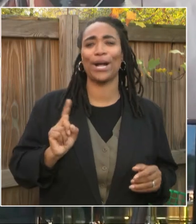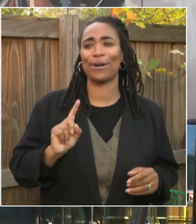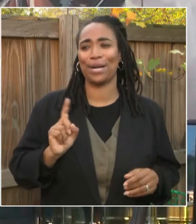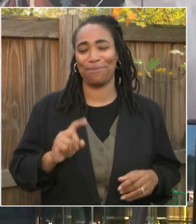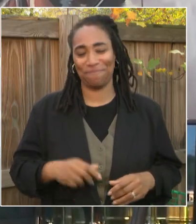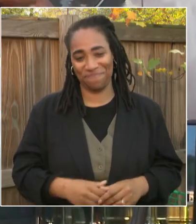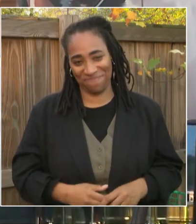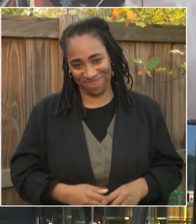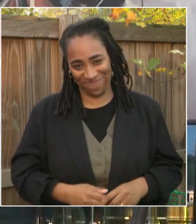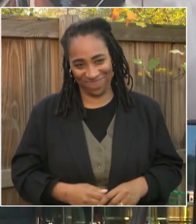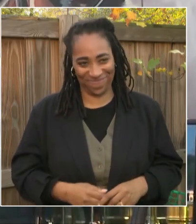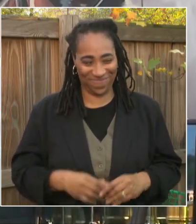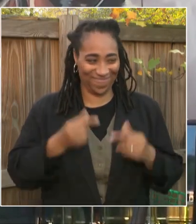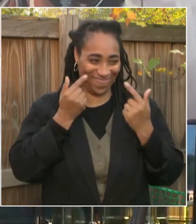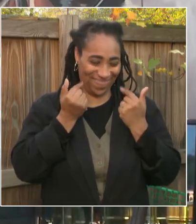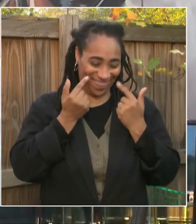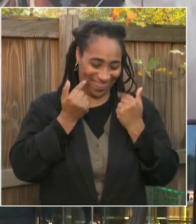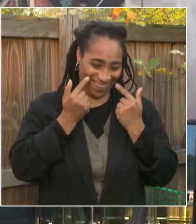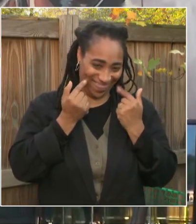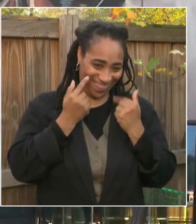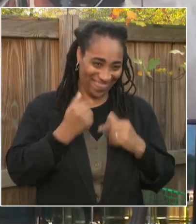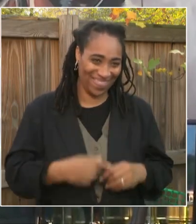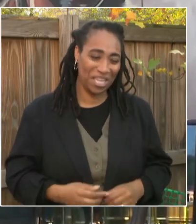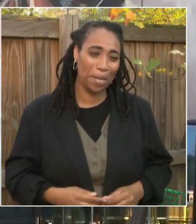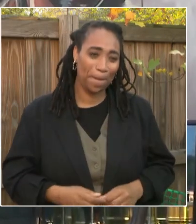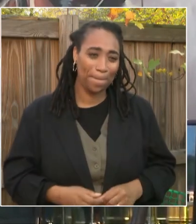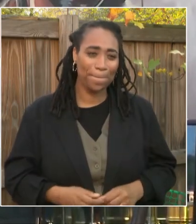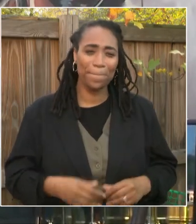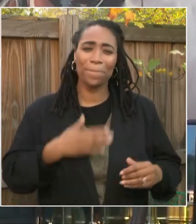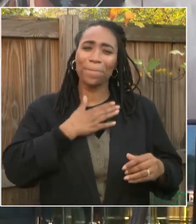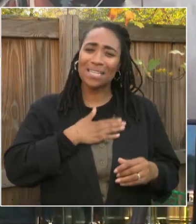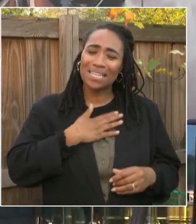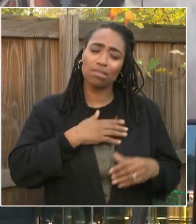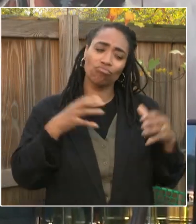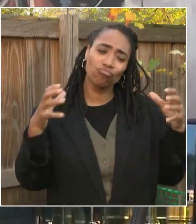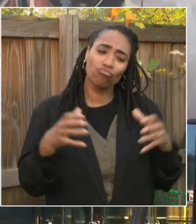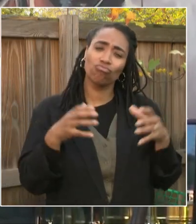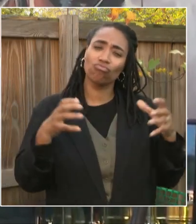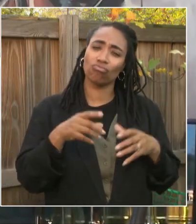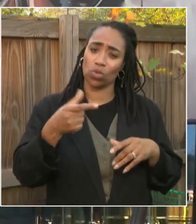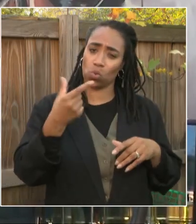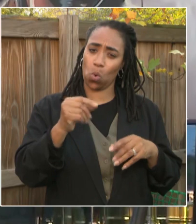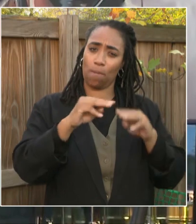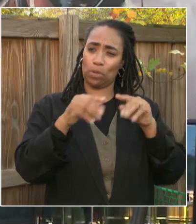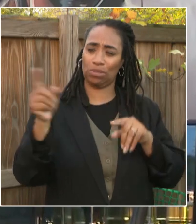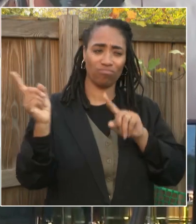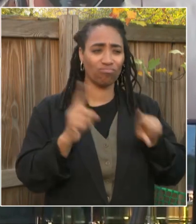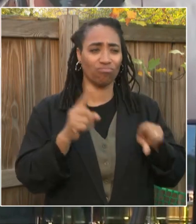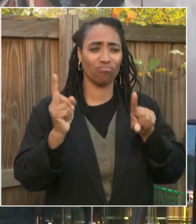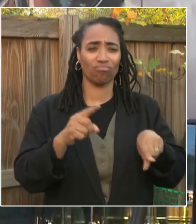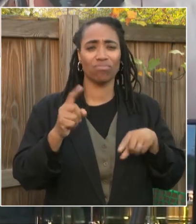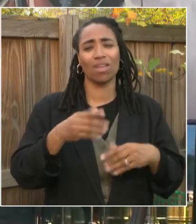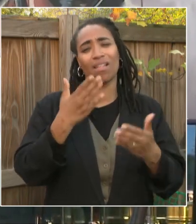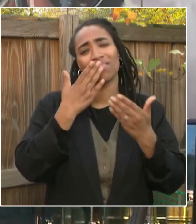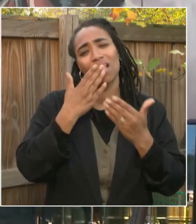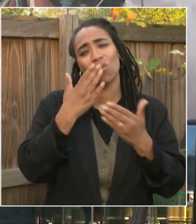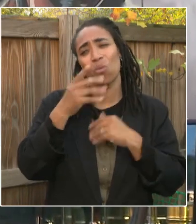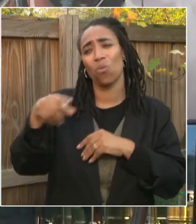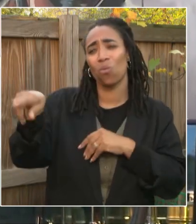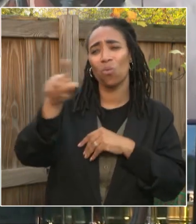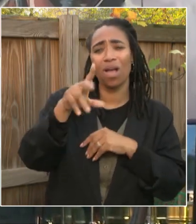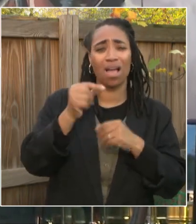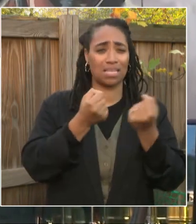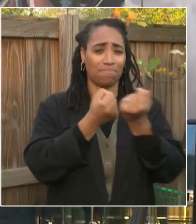favor. Patronize this place. Give thanks to this place. And be your own advocate to make this